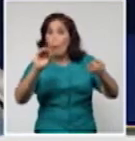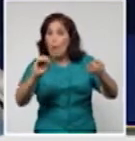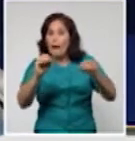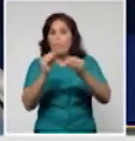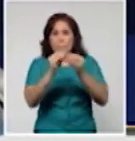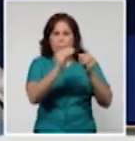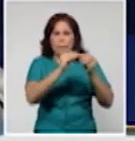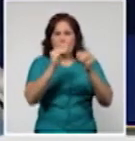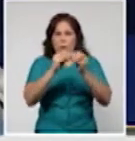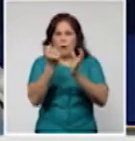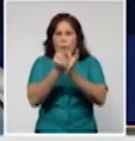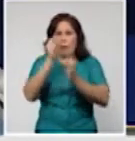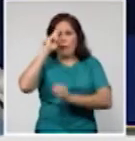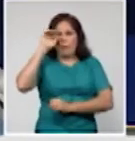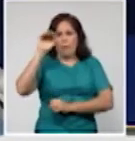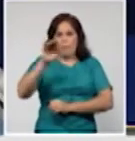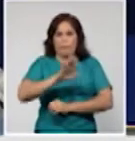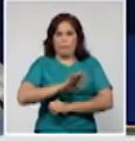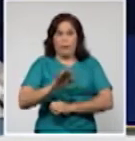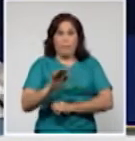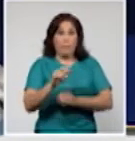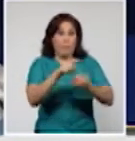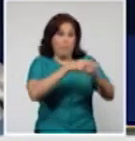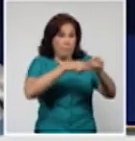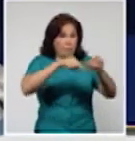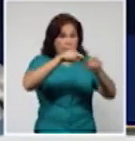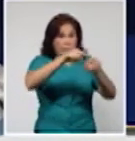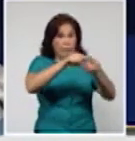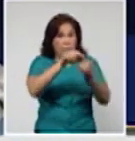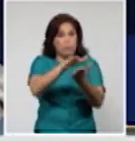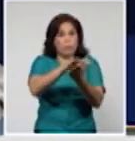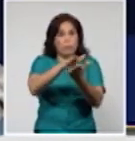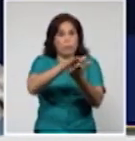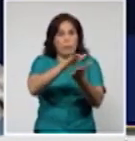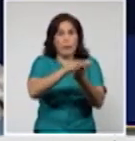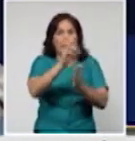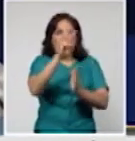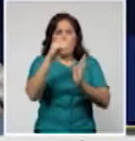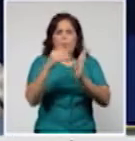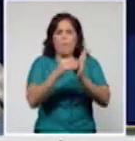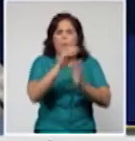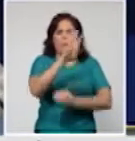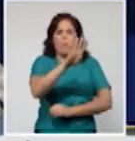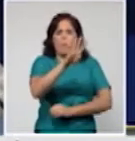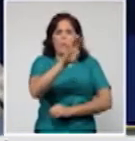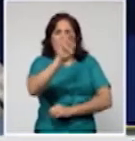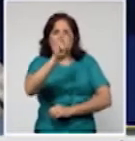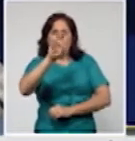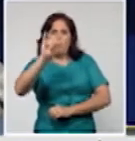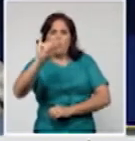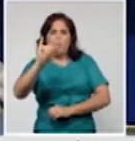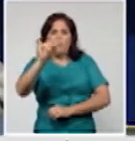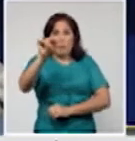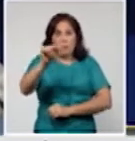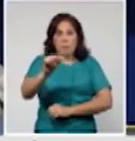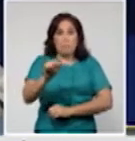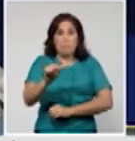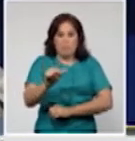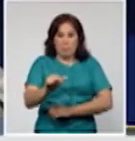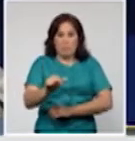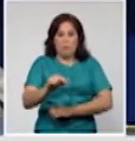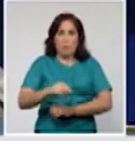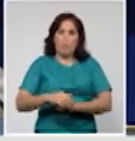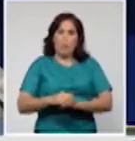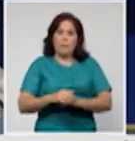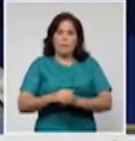virus yesterday are Cubans. 40 are confirmed case contacts. This means that